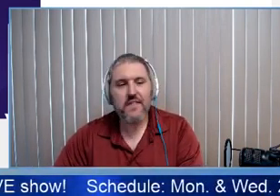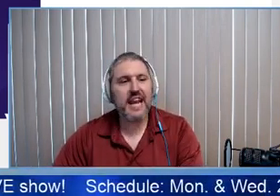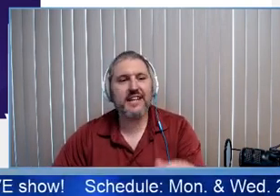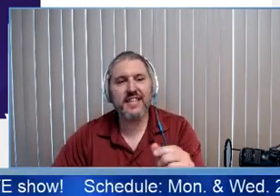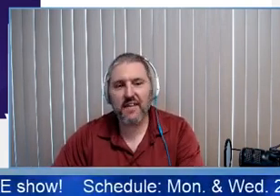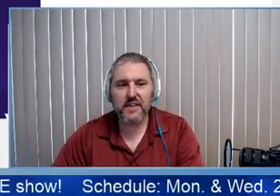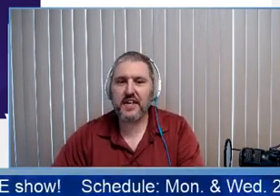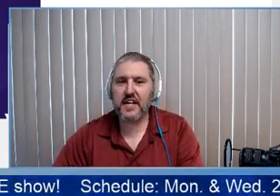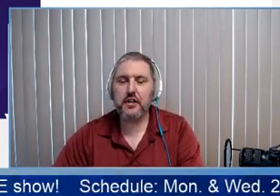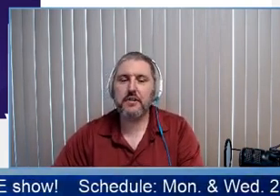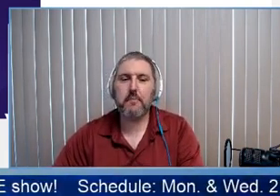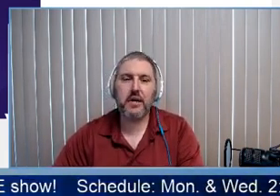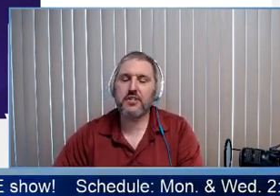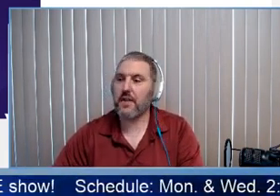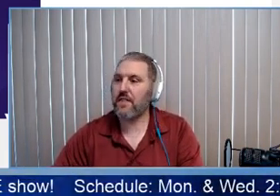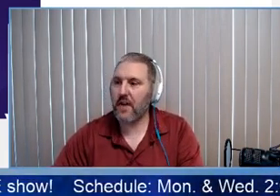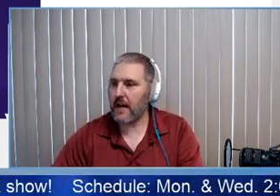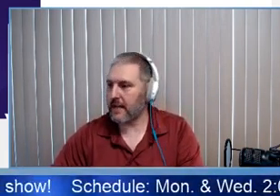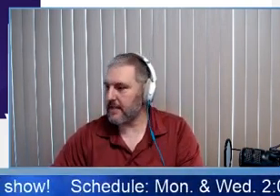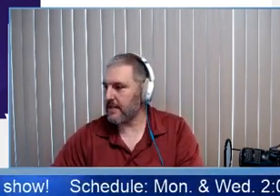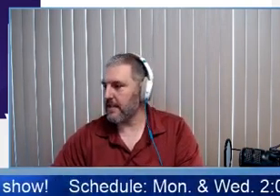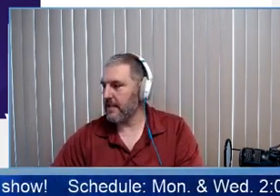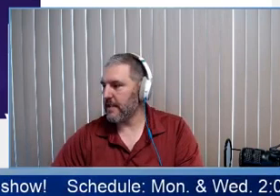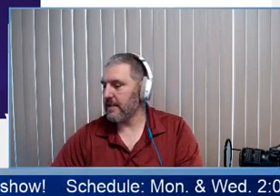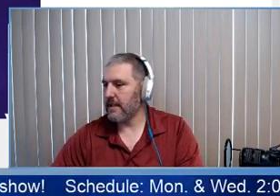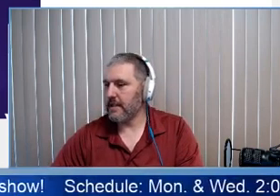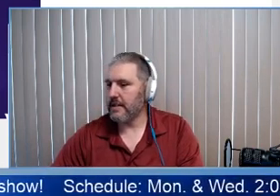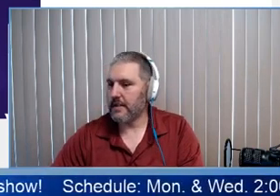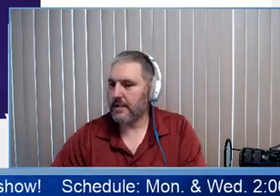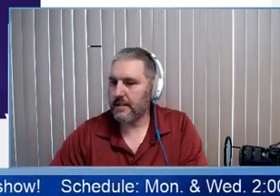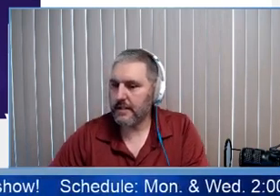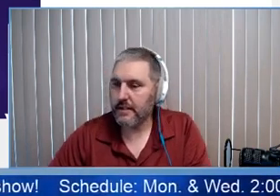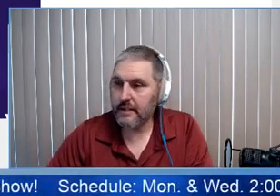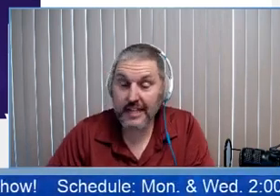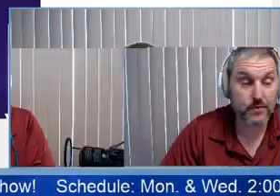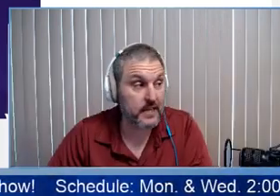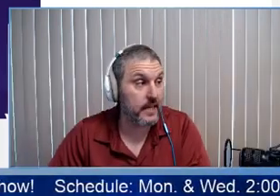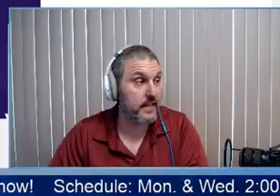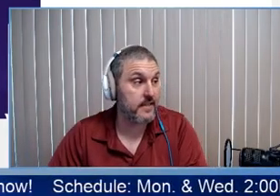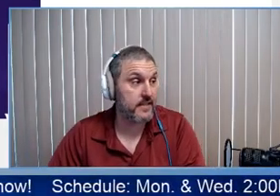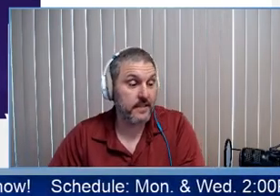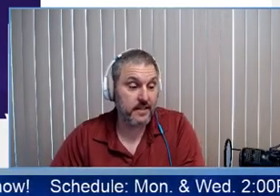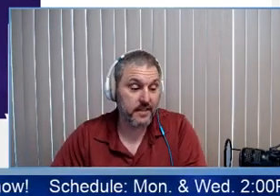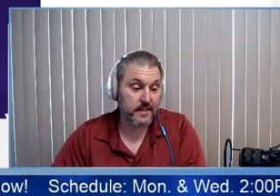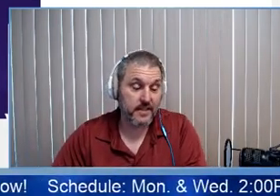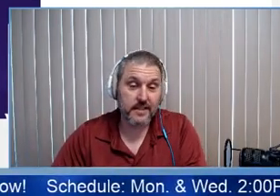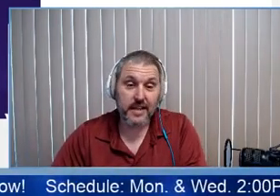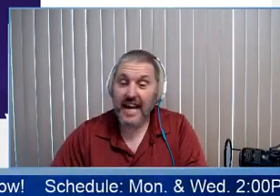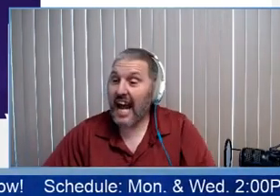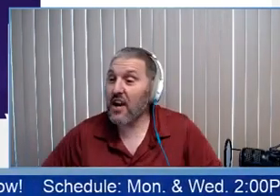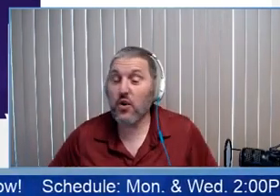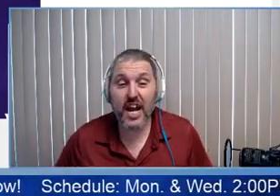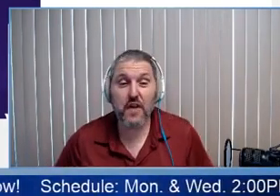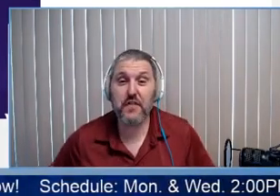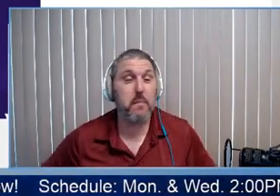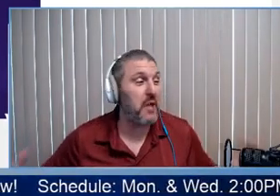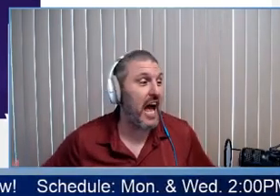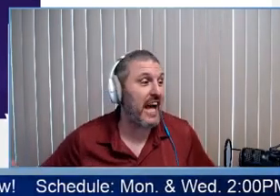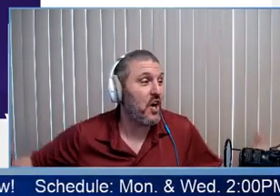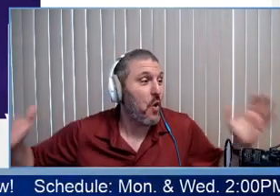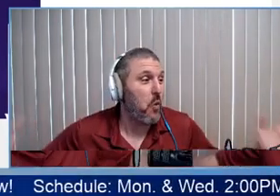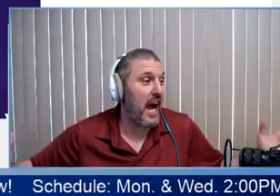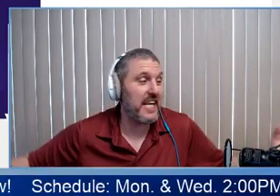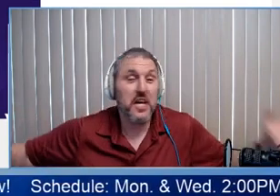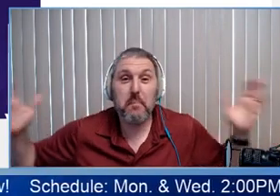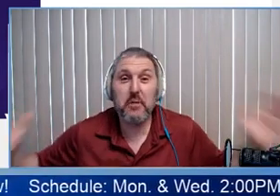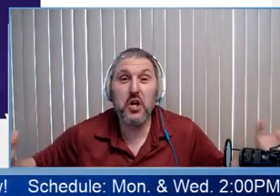issue. That has everything to do with a bunch of thugs. That's what that is. And I don't care if they're